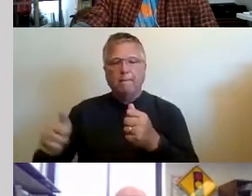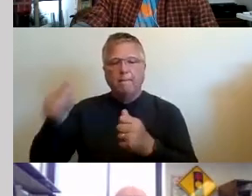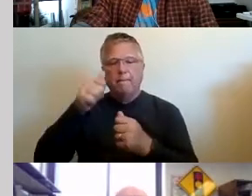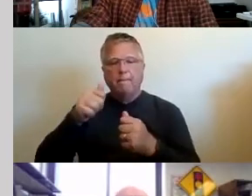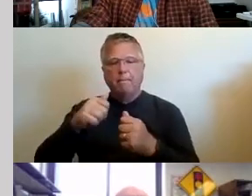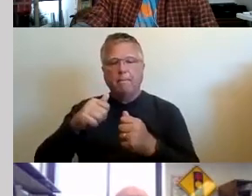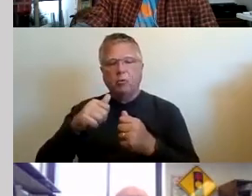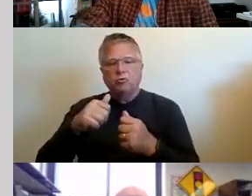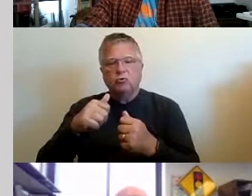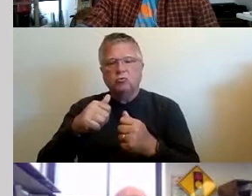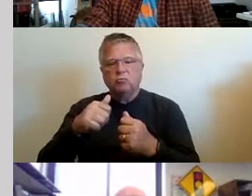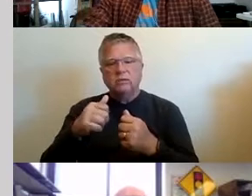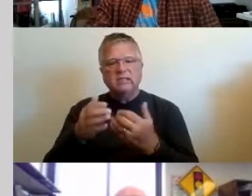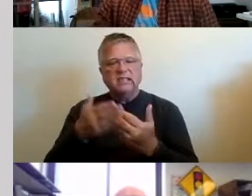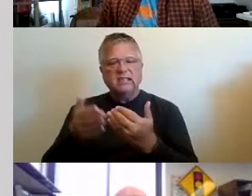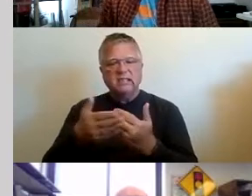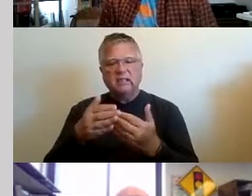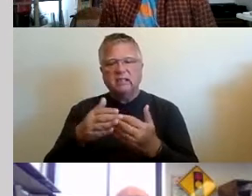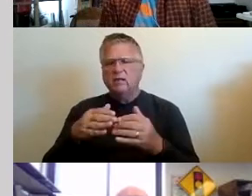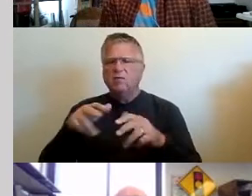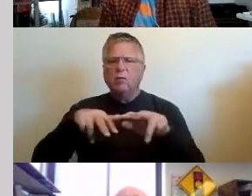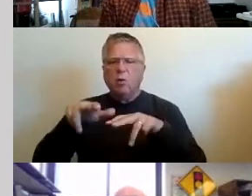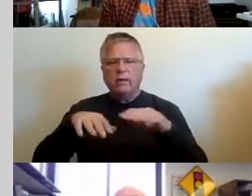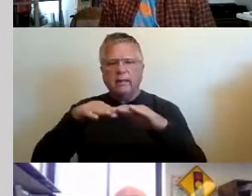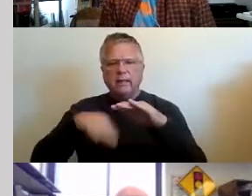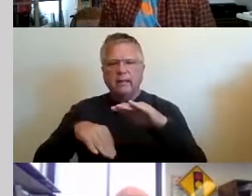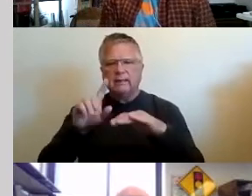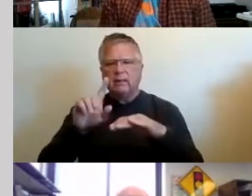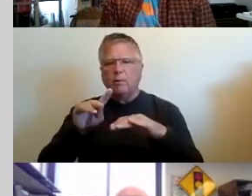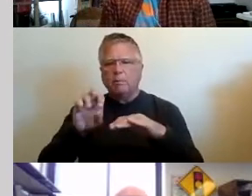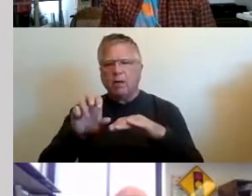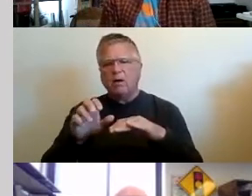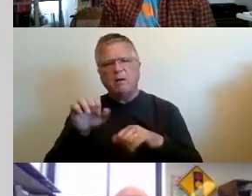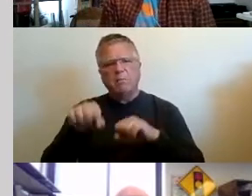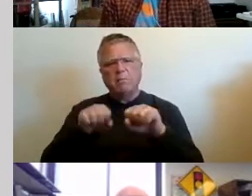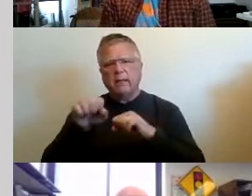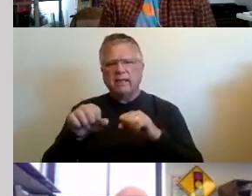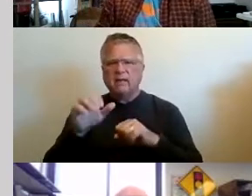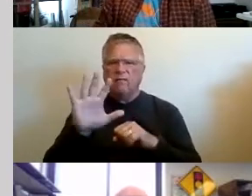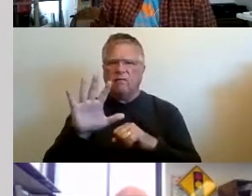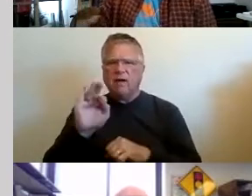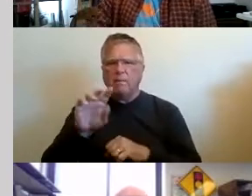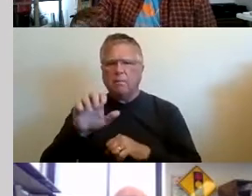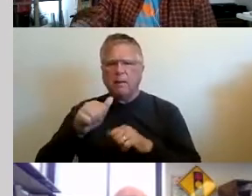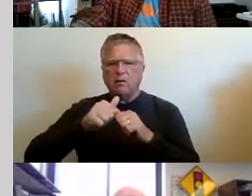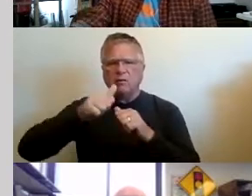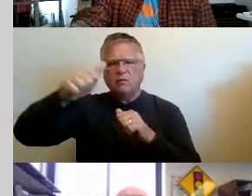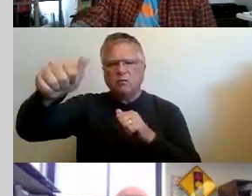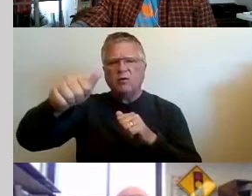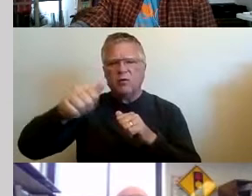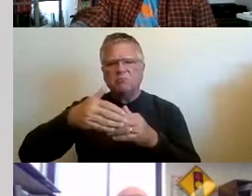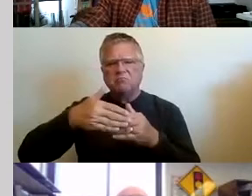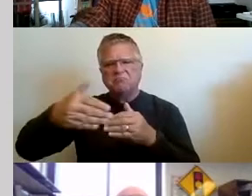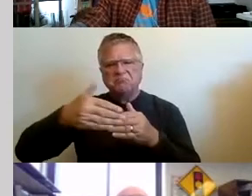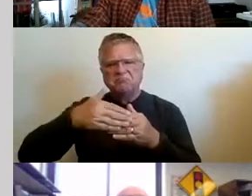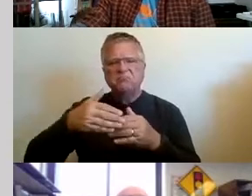trip. For walking, it's less than 1 mile, and for biking, it's 5 miles or more. And this specific program,